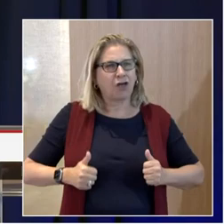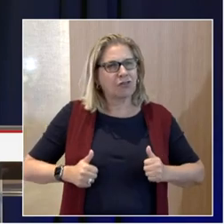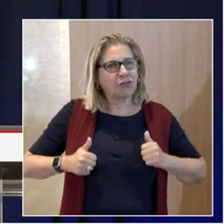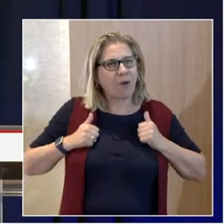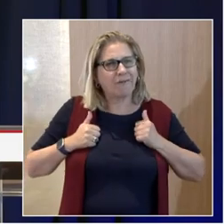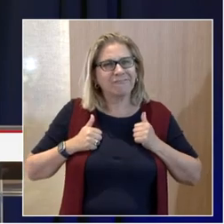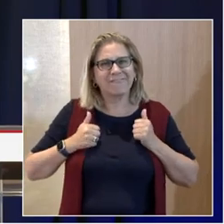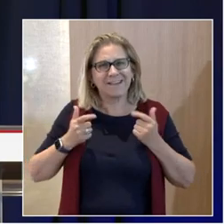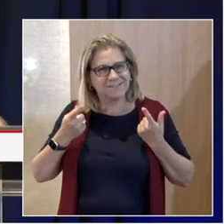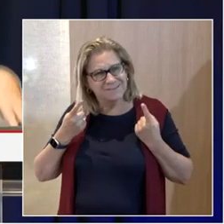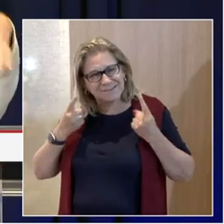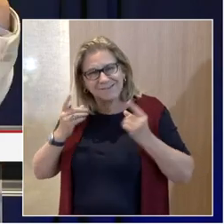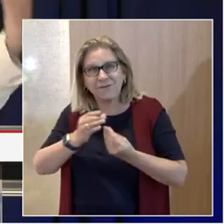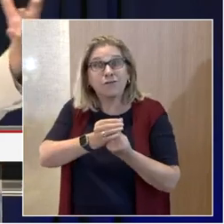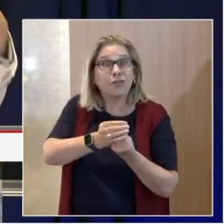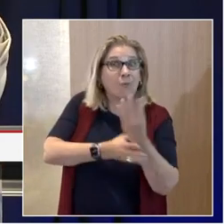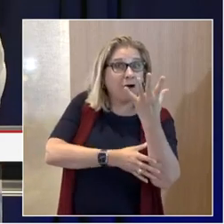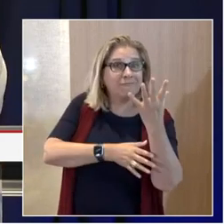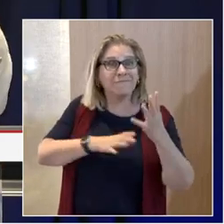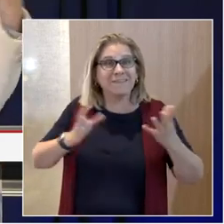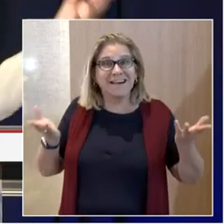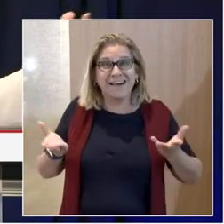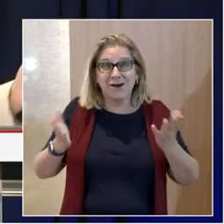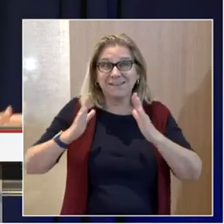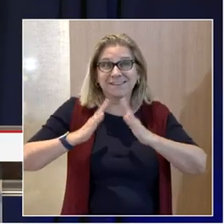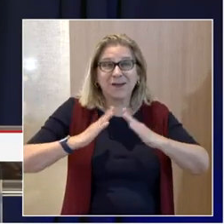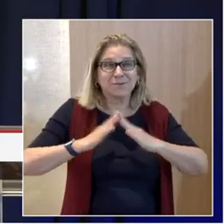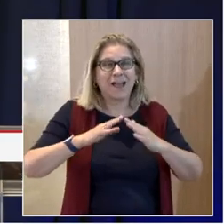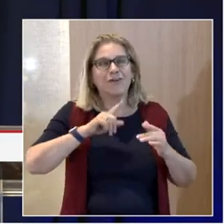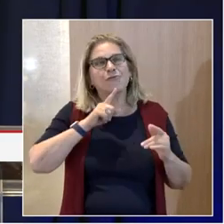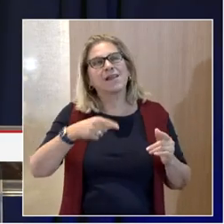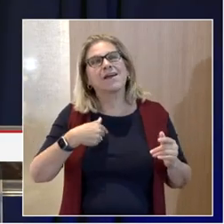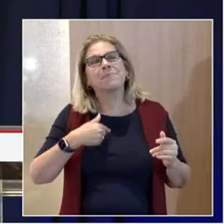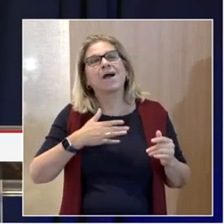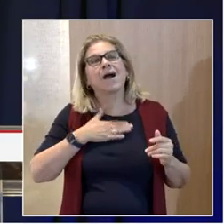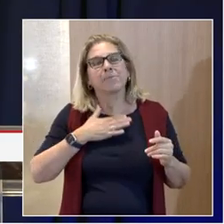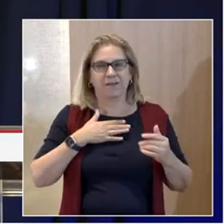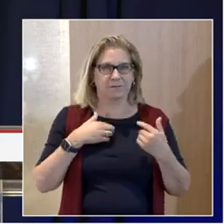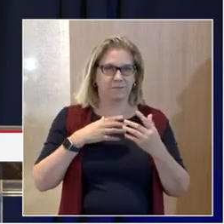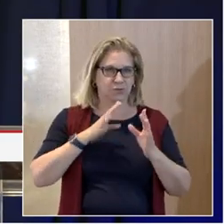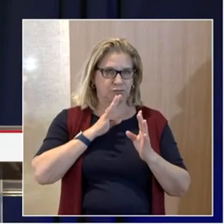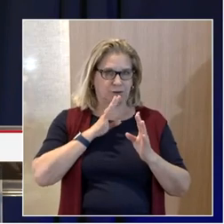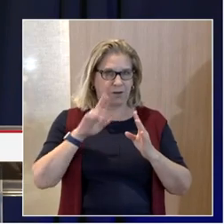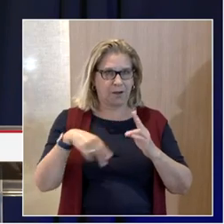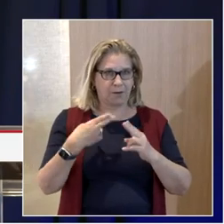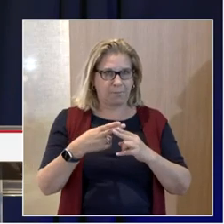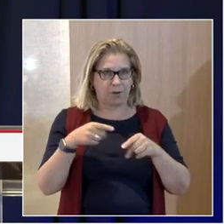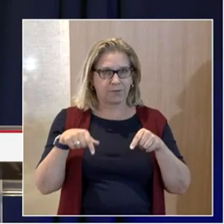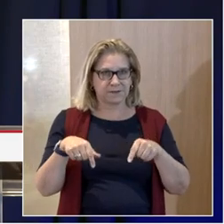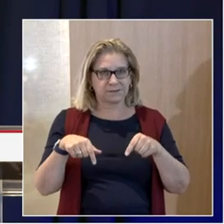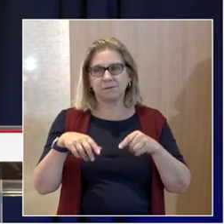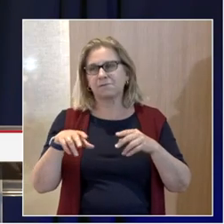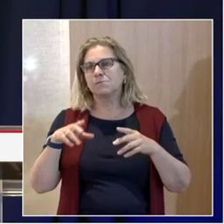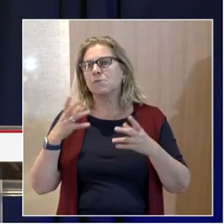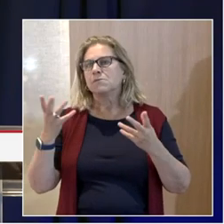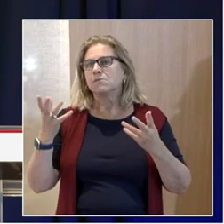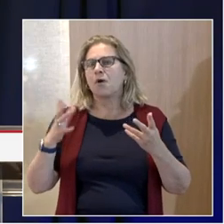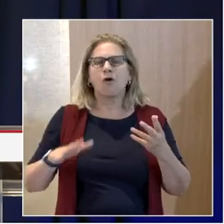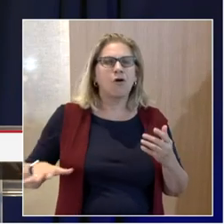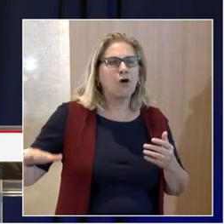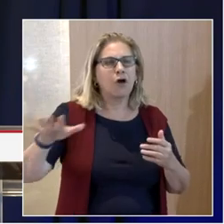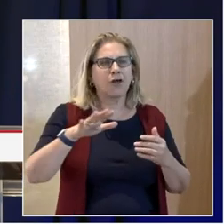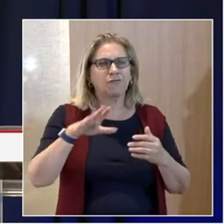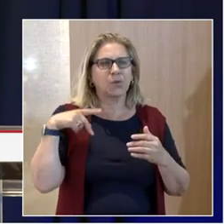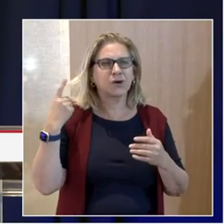glad that this argument has been made most effectively throughout the city, especially this year. But we have a